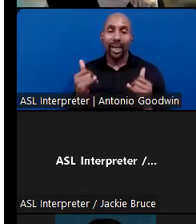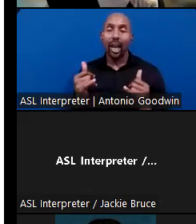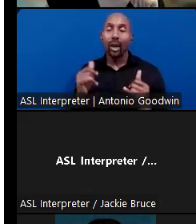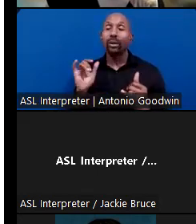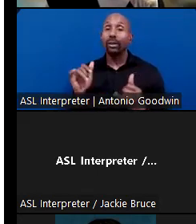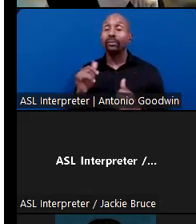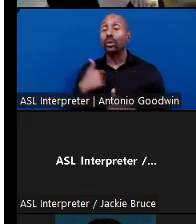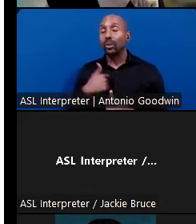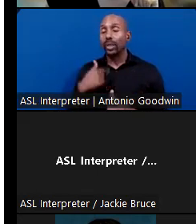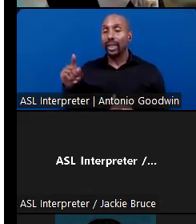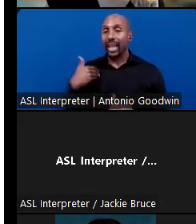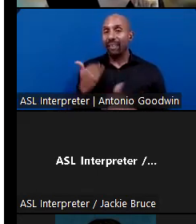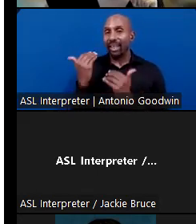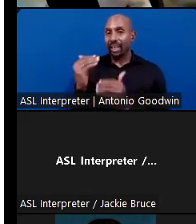supply.